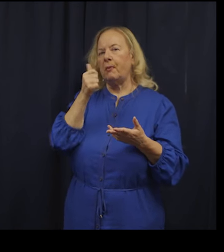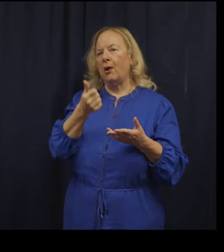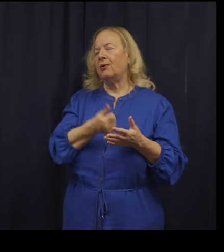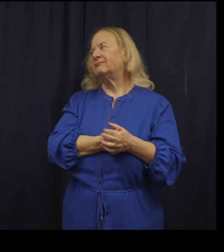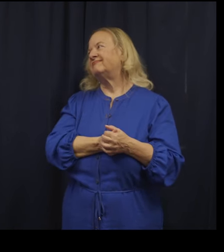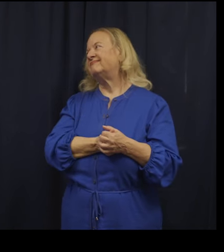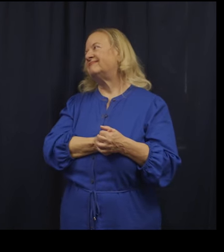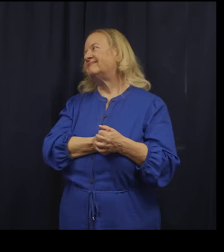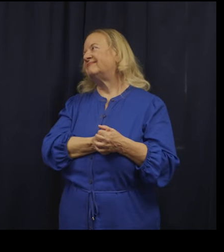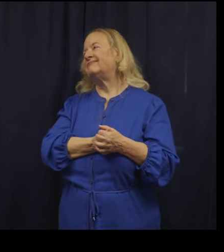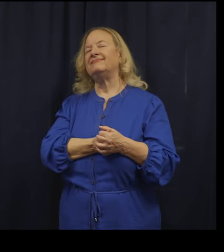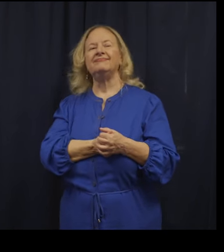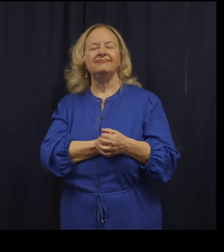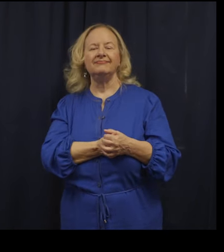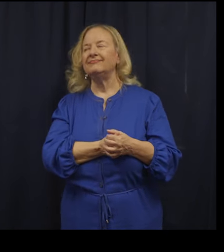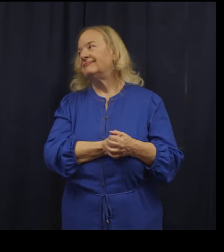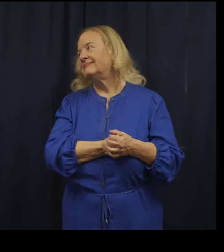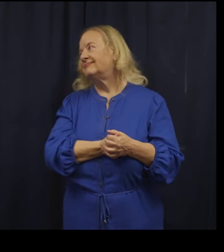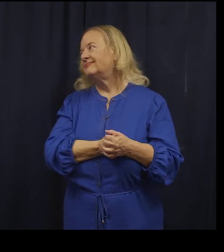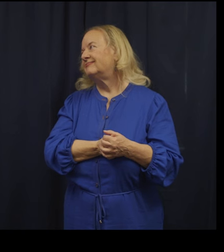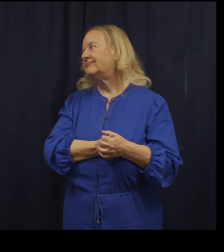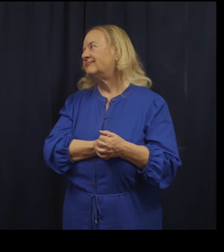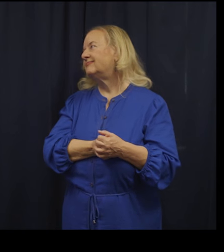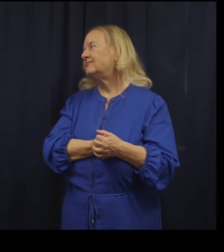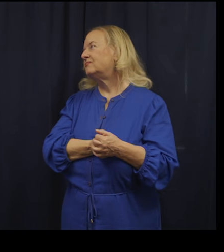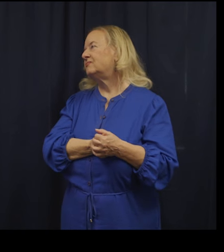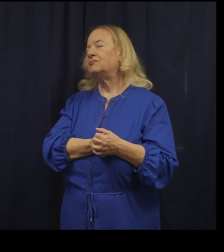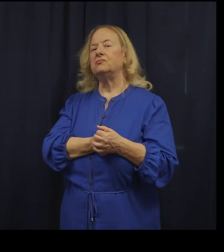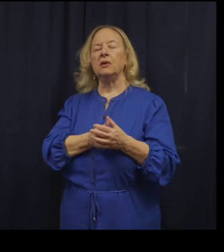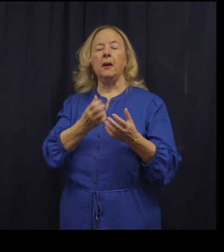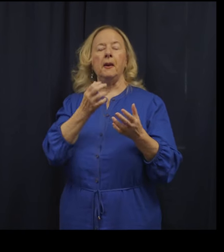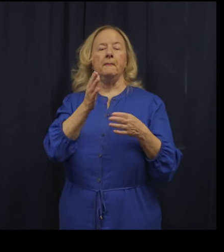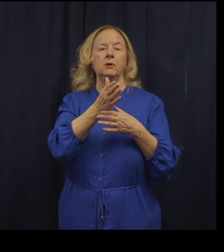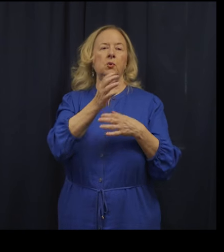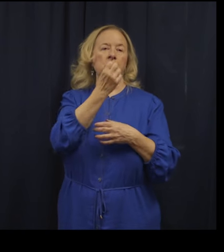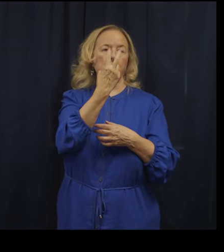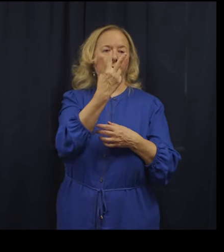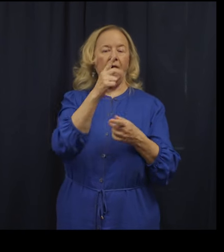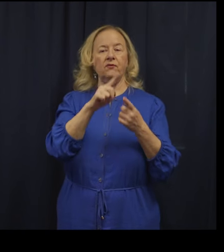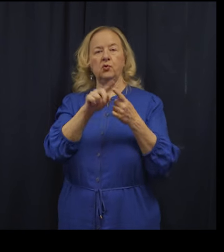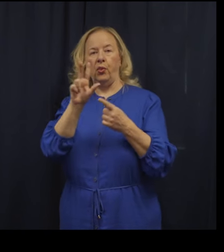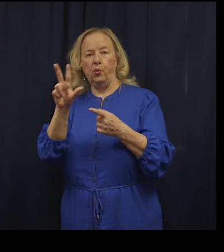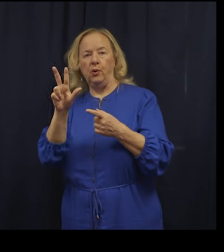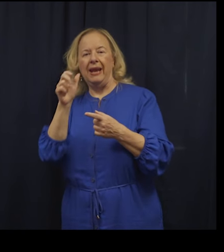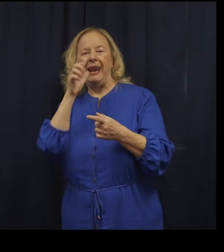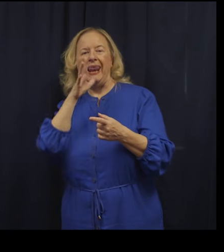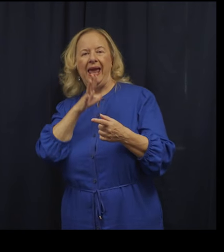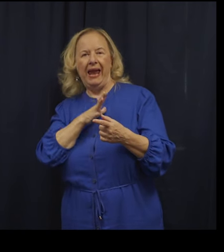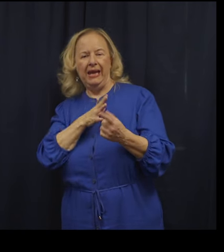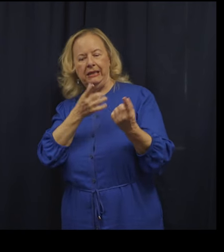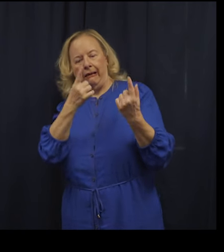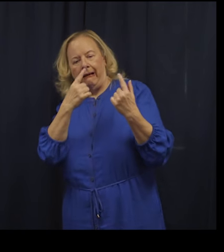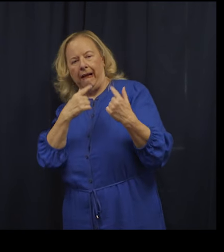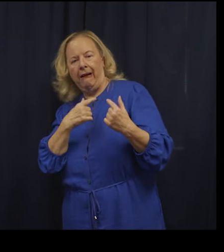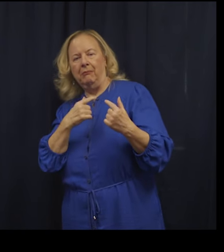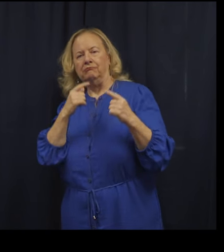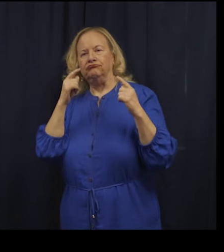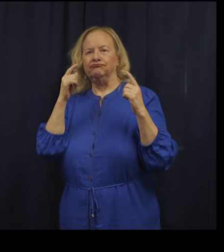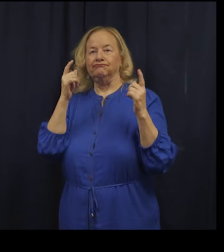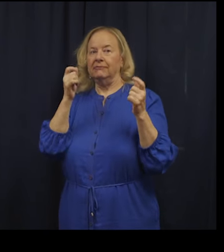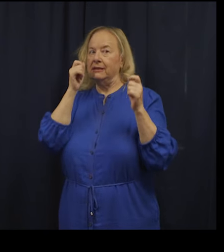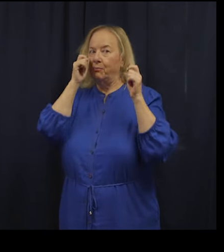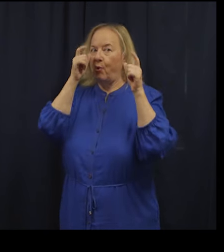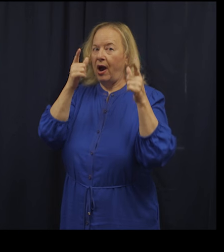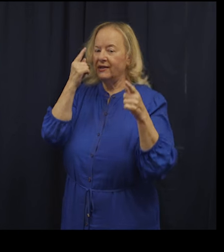everybody. Yes, remember the event is between 12 and 3. Make sure that you come. And we've got a